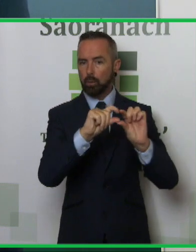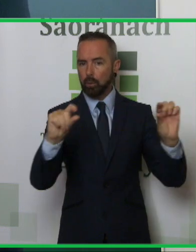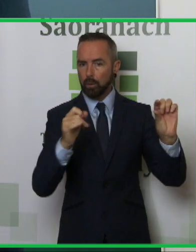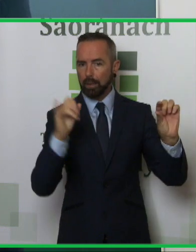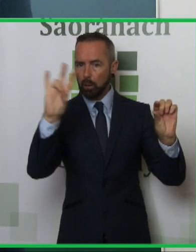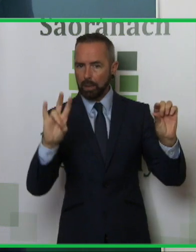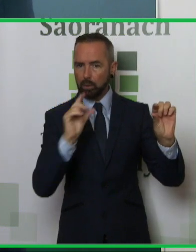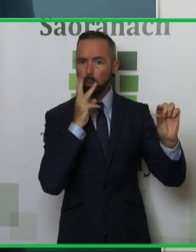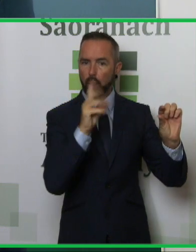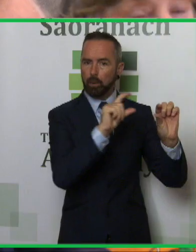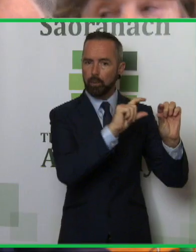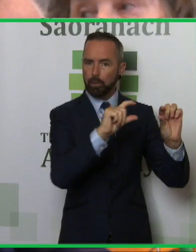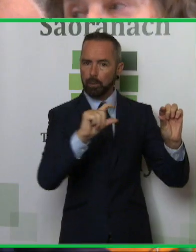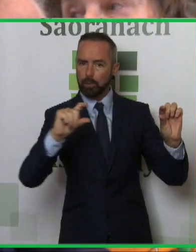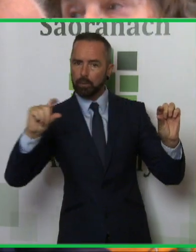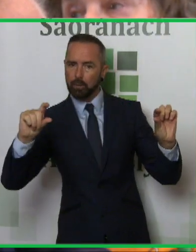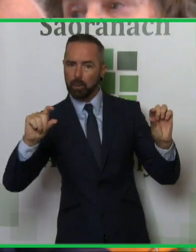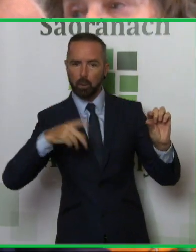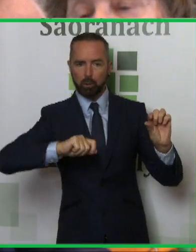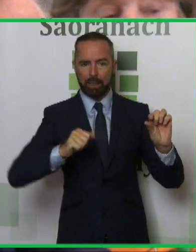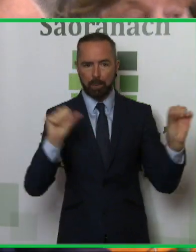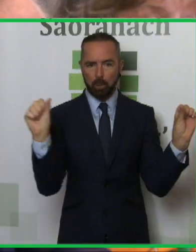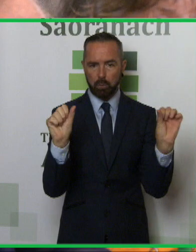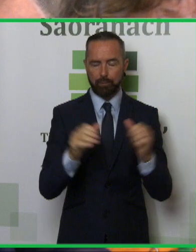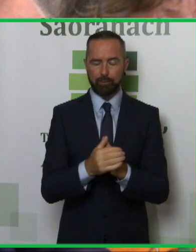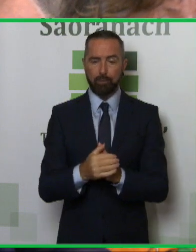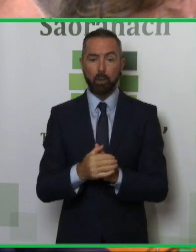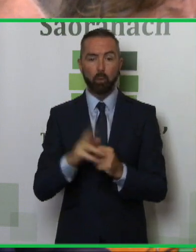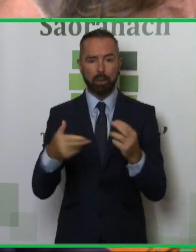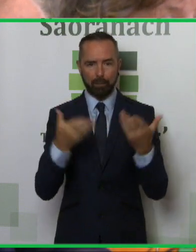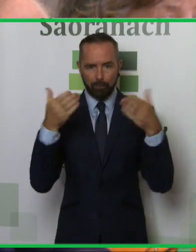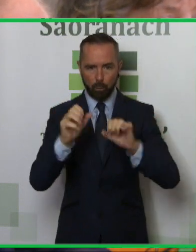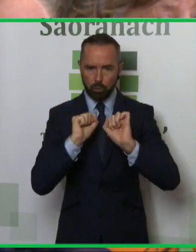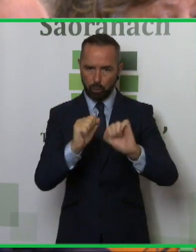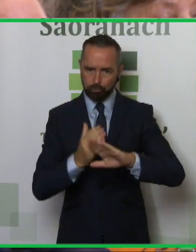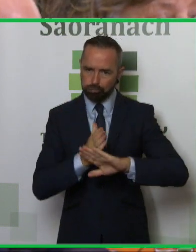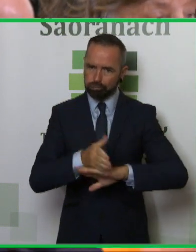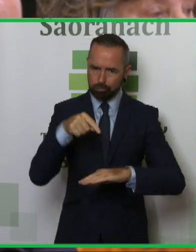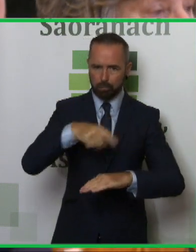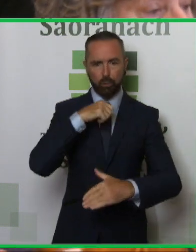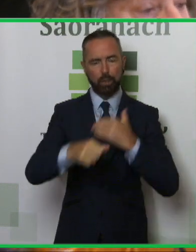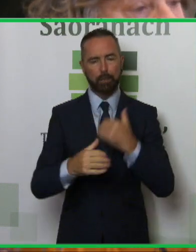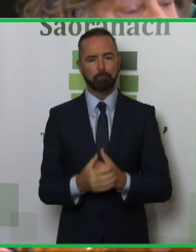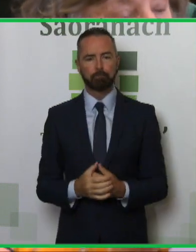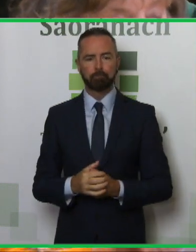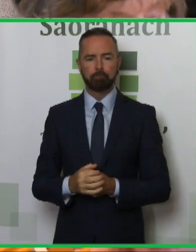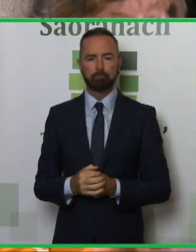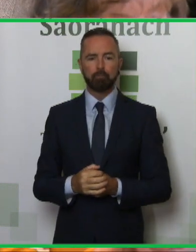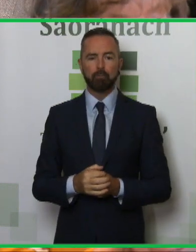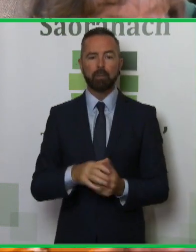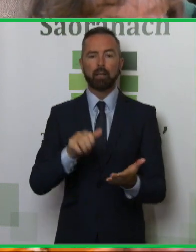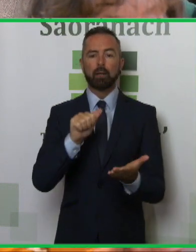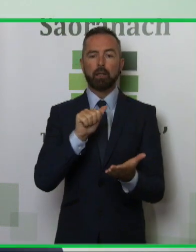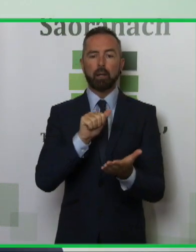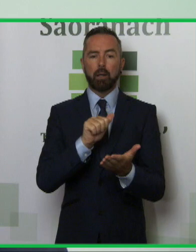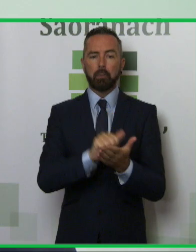question, and we've tried to keep those as short and brief as possible, and that's where we need you to focus your efforts today. So ballot papers